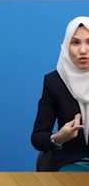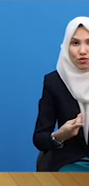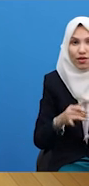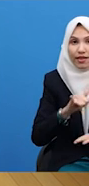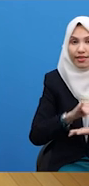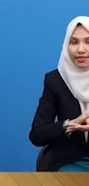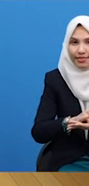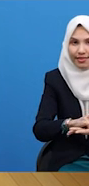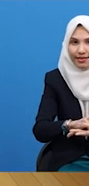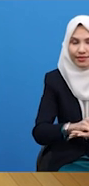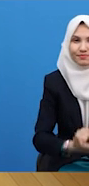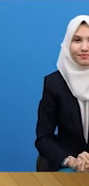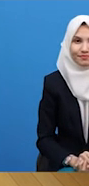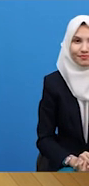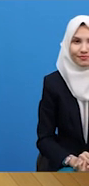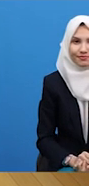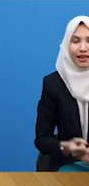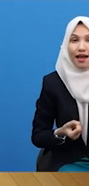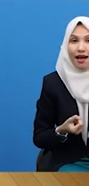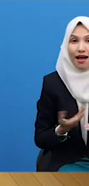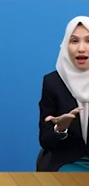How did they say it?